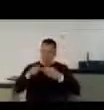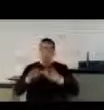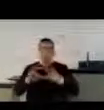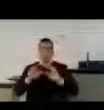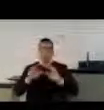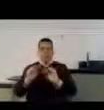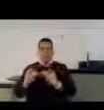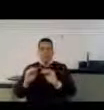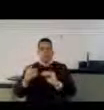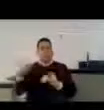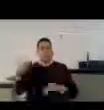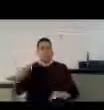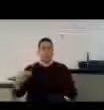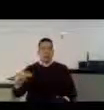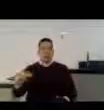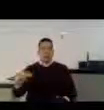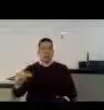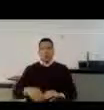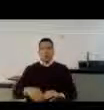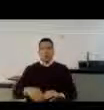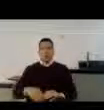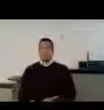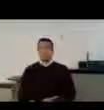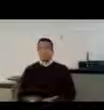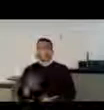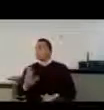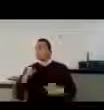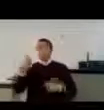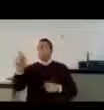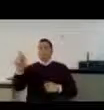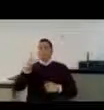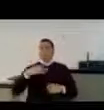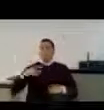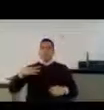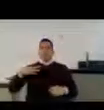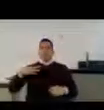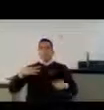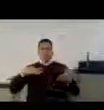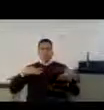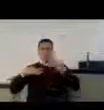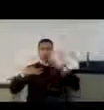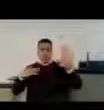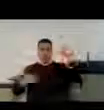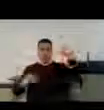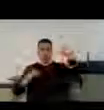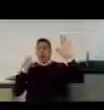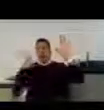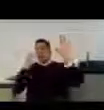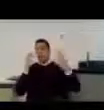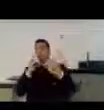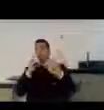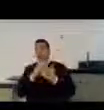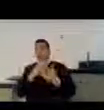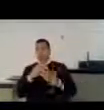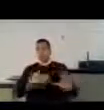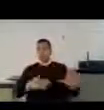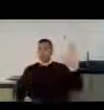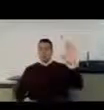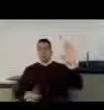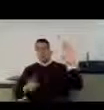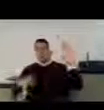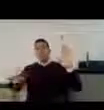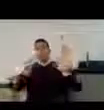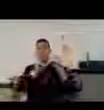So it's voluntary. You don't have to participate. But I would like you to raise your hand if the question applies to you.